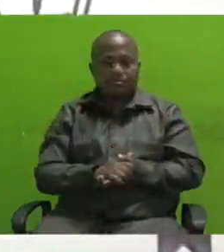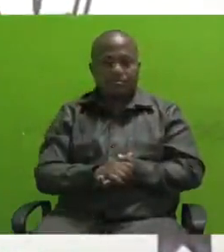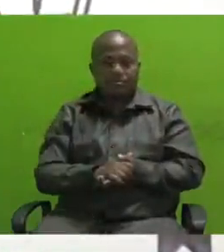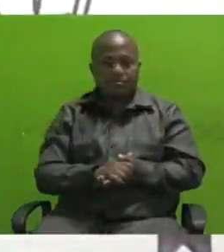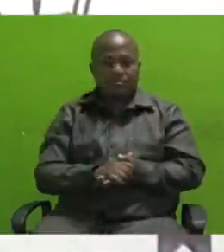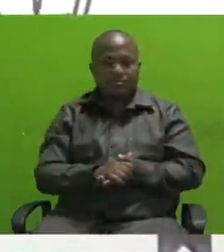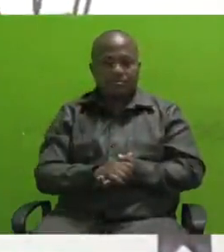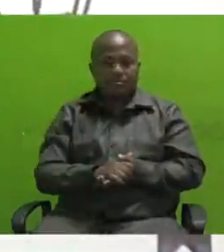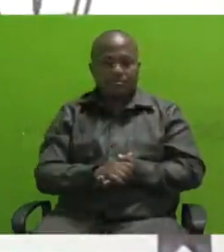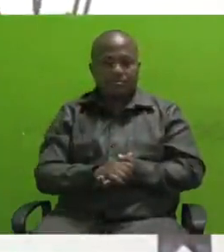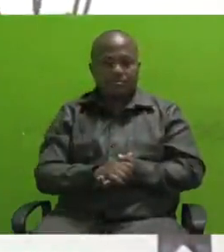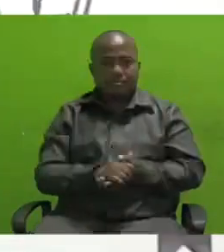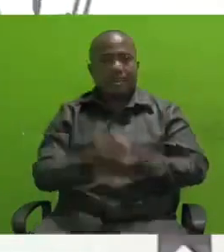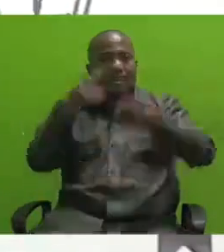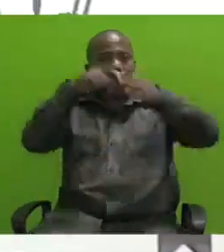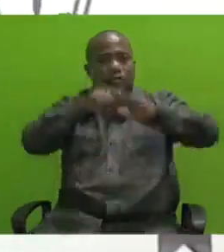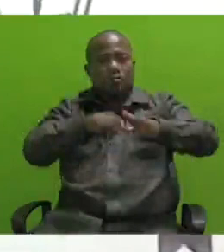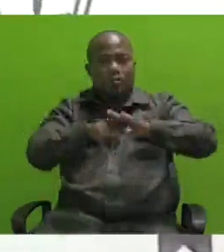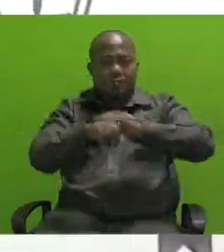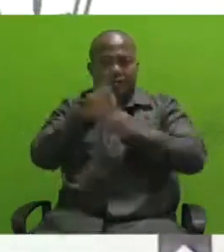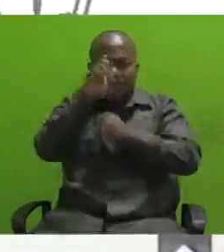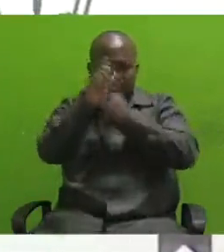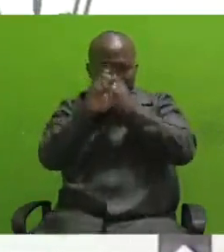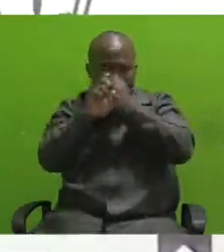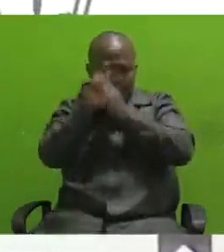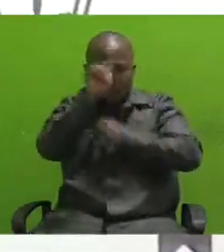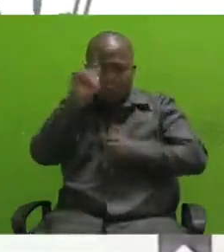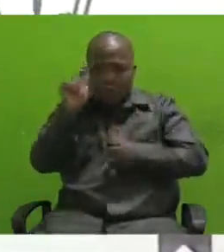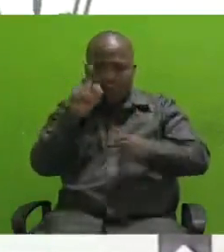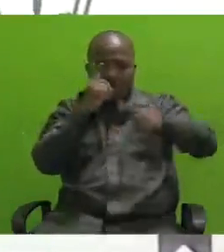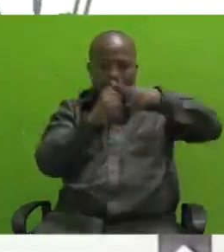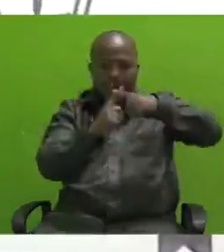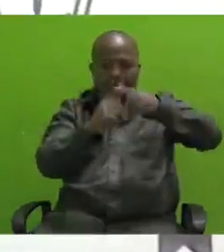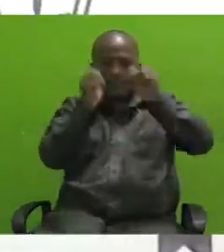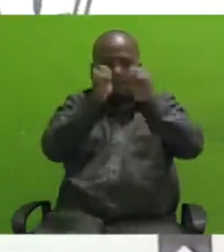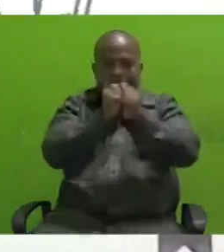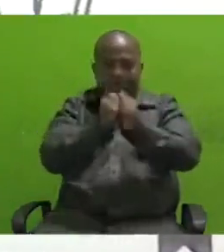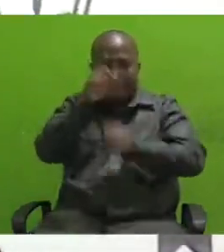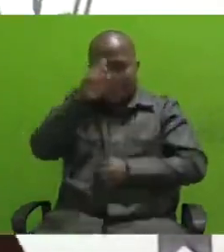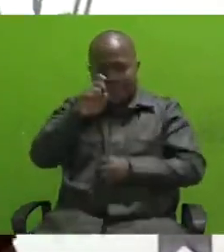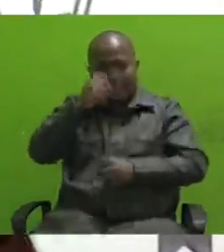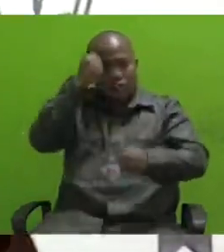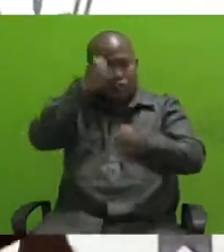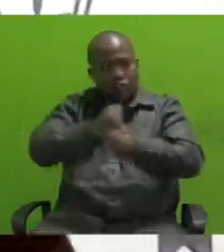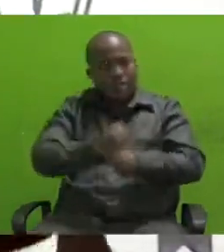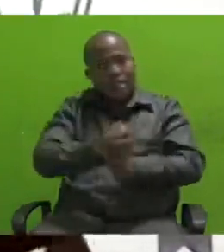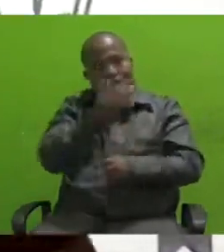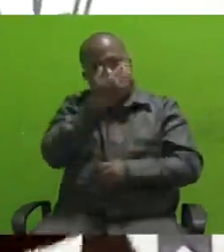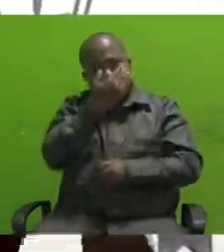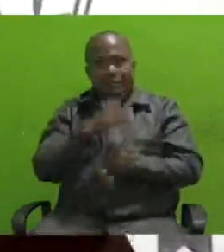the x squared plus 10x to make it